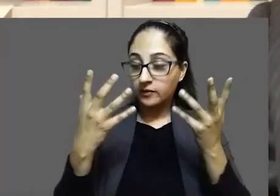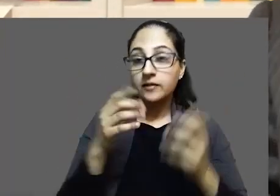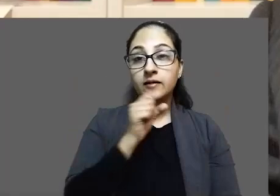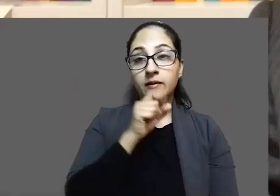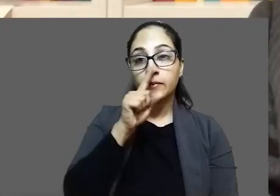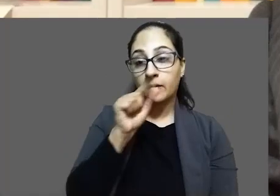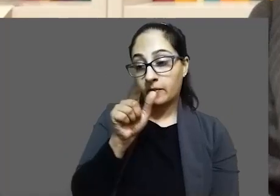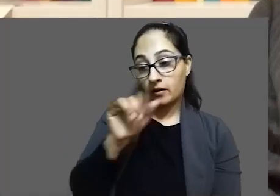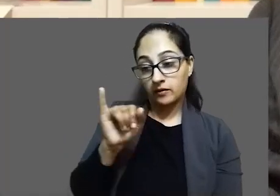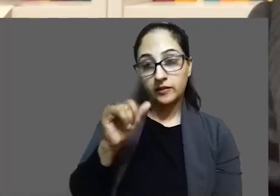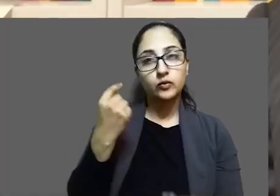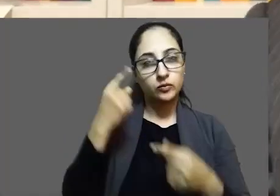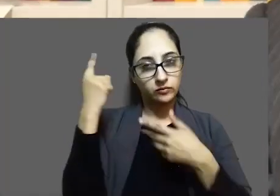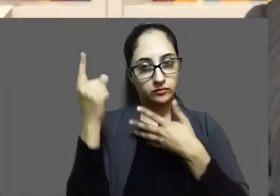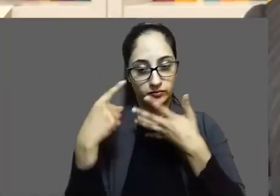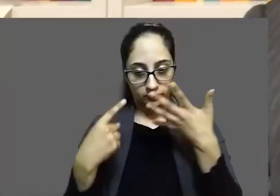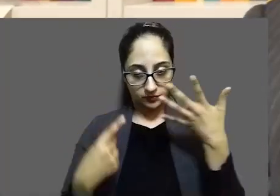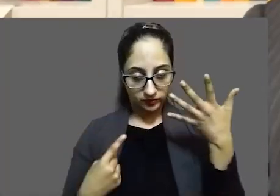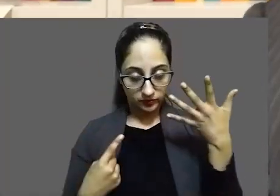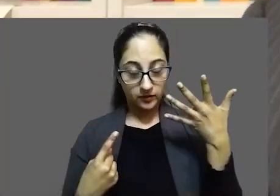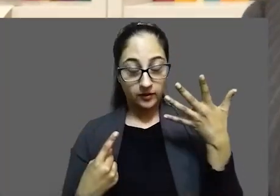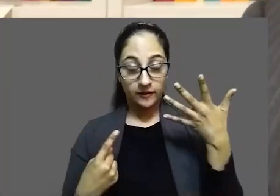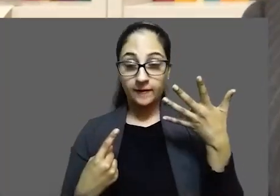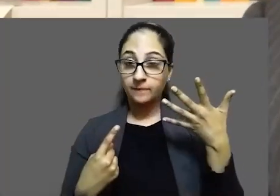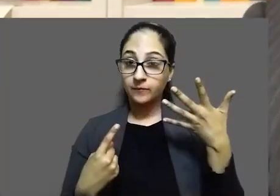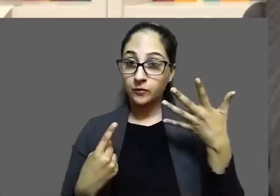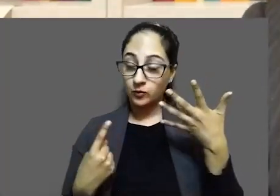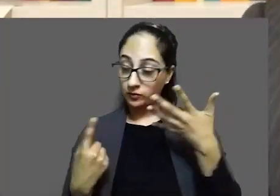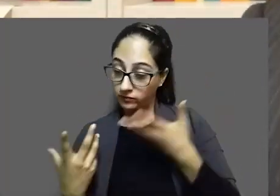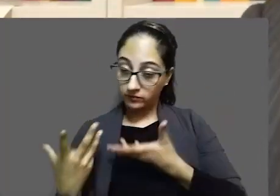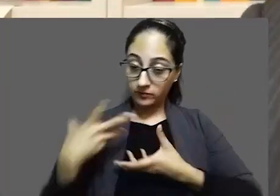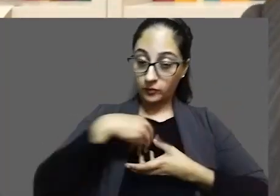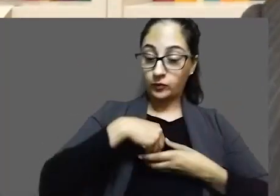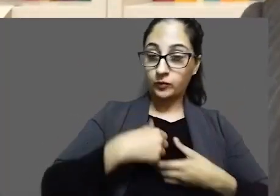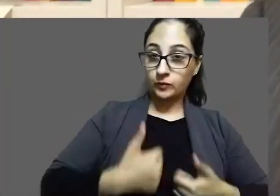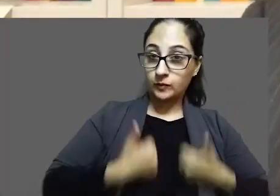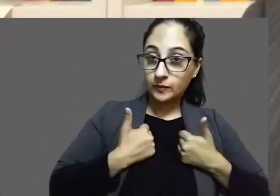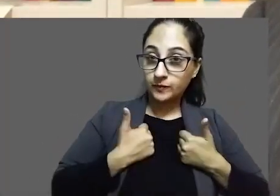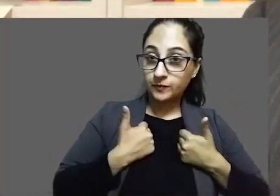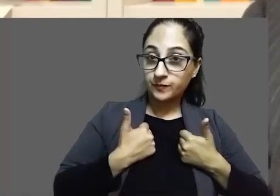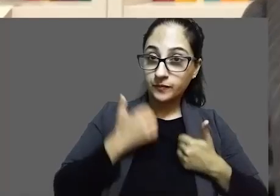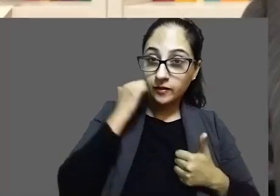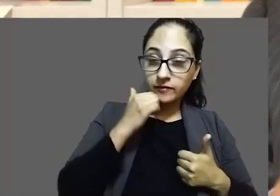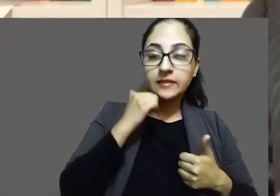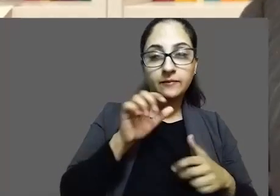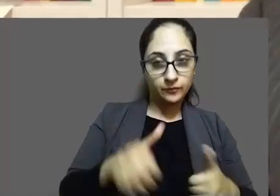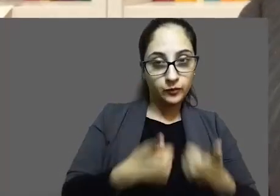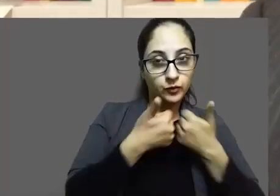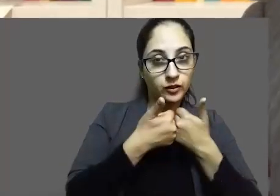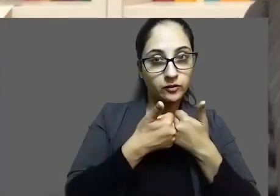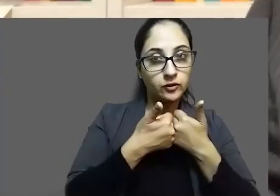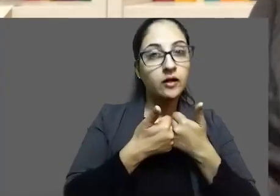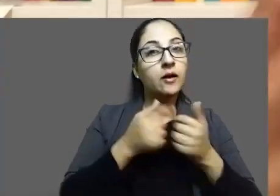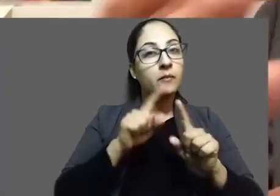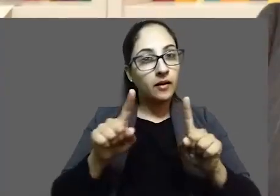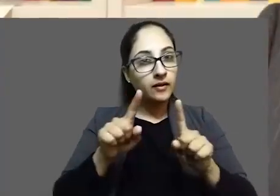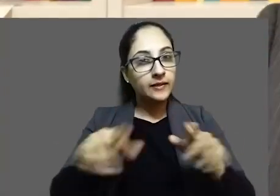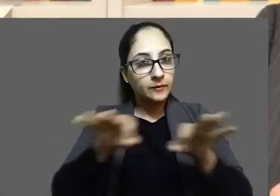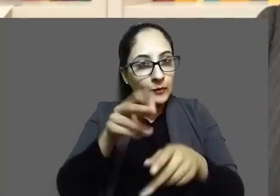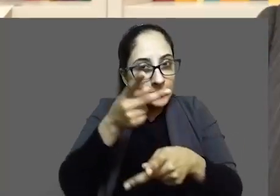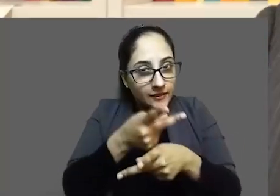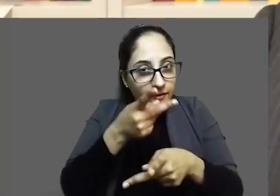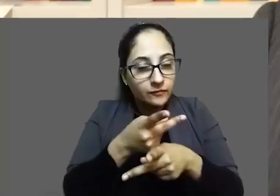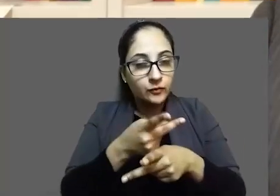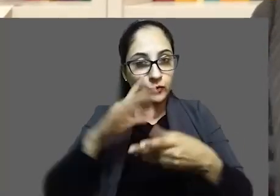just Imam Ali the warrior. It is not just Imam Ali, the Imam who is guiding the community